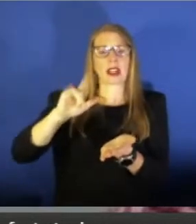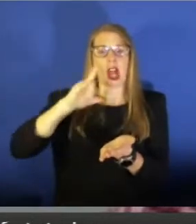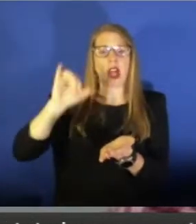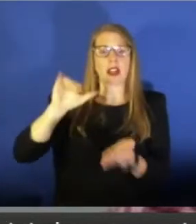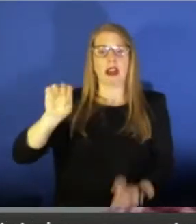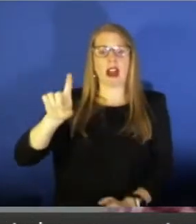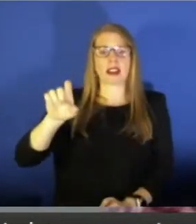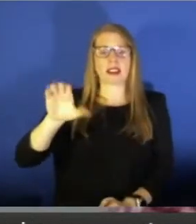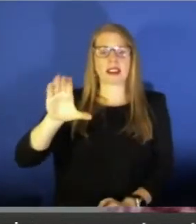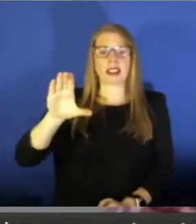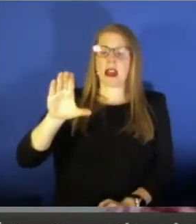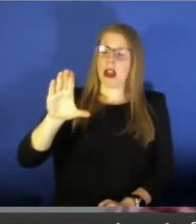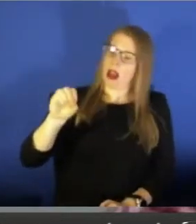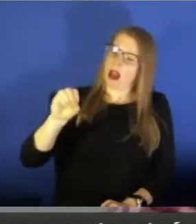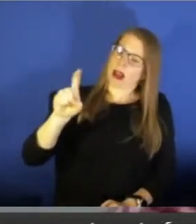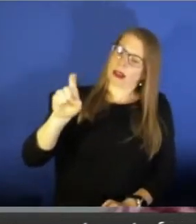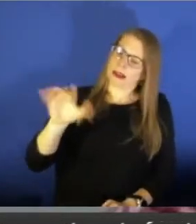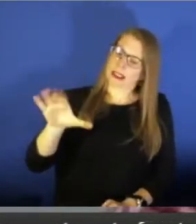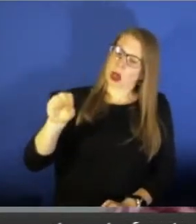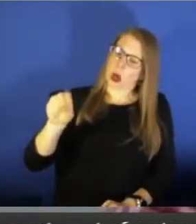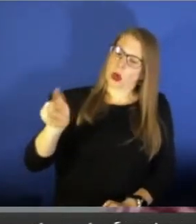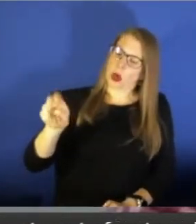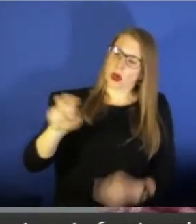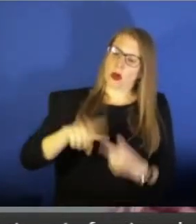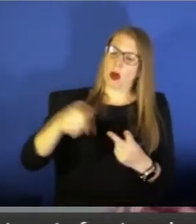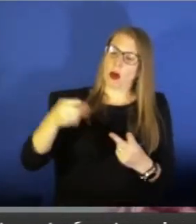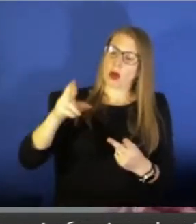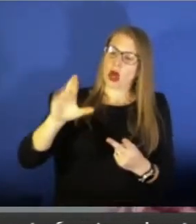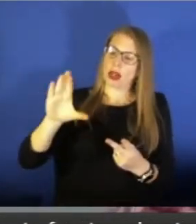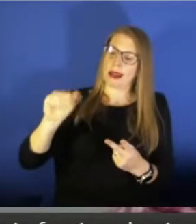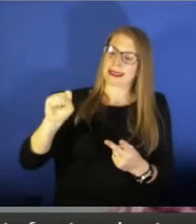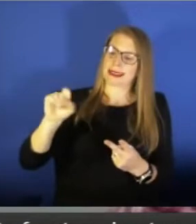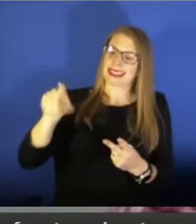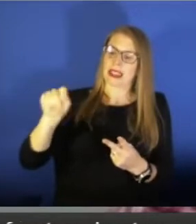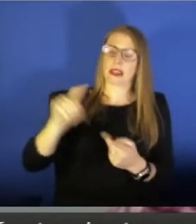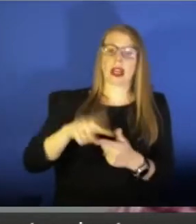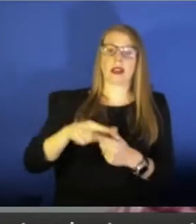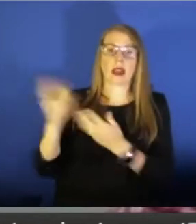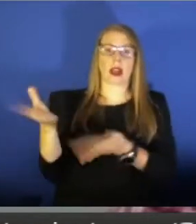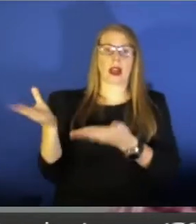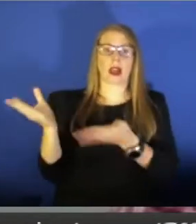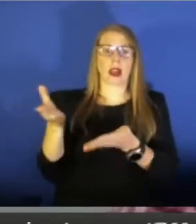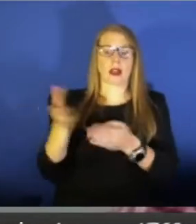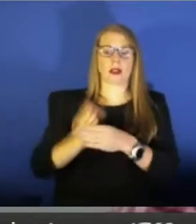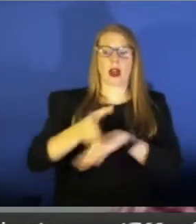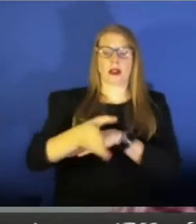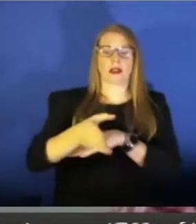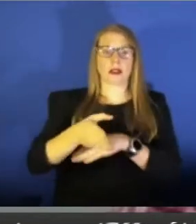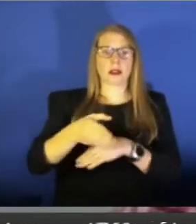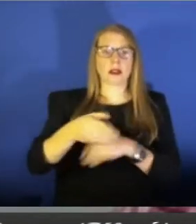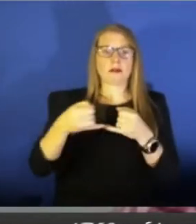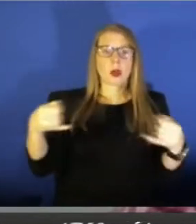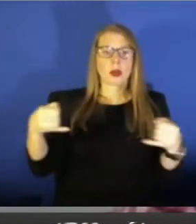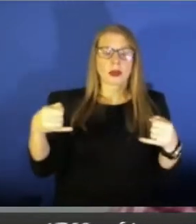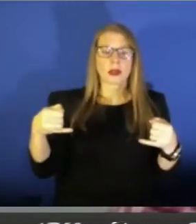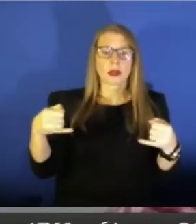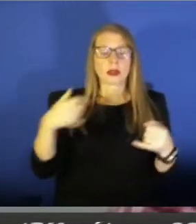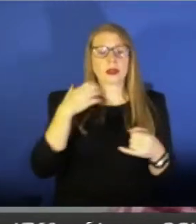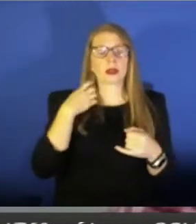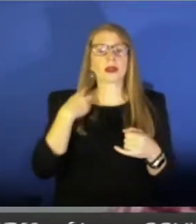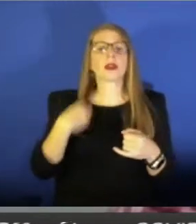people. Make no mistake about it, it's 100% about getting someone hooked, and it's 100% about money. That's what it's about. Not about